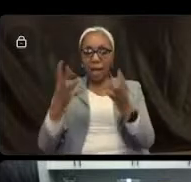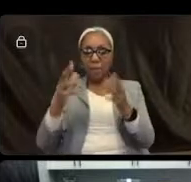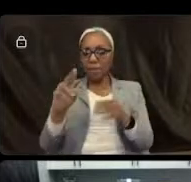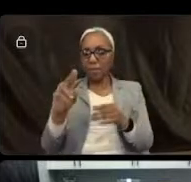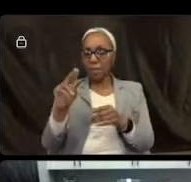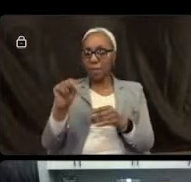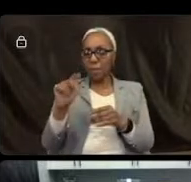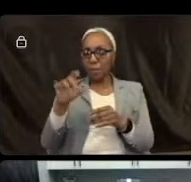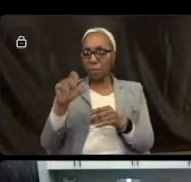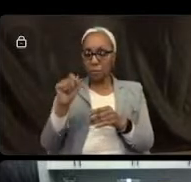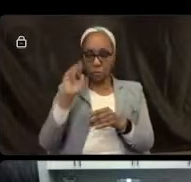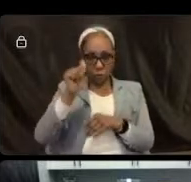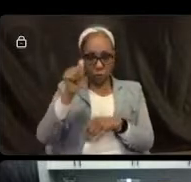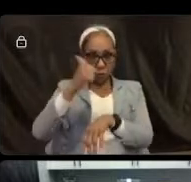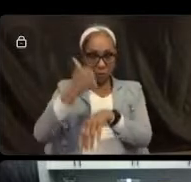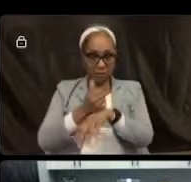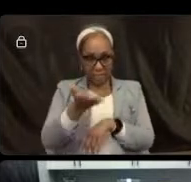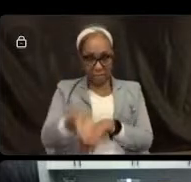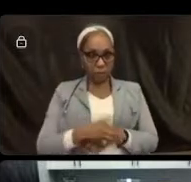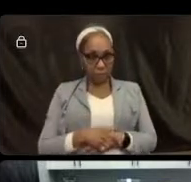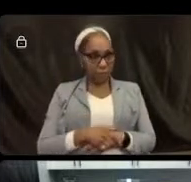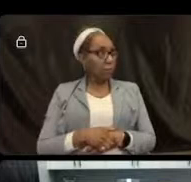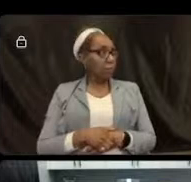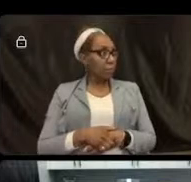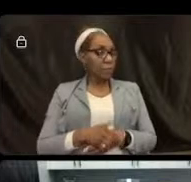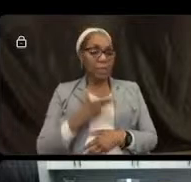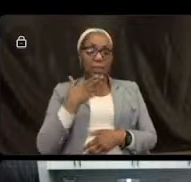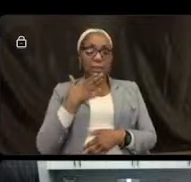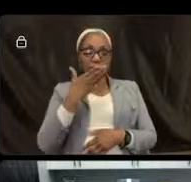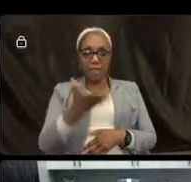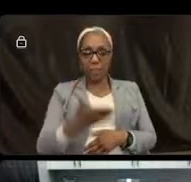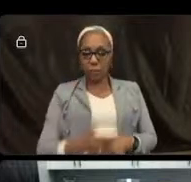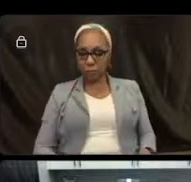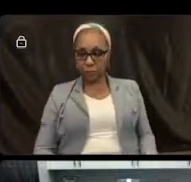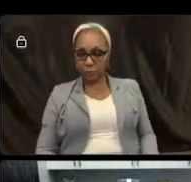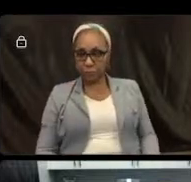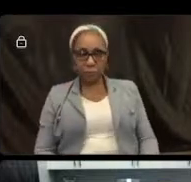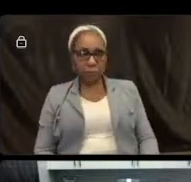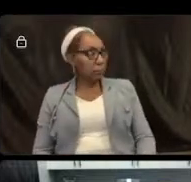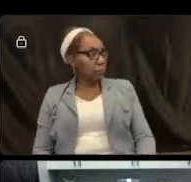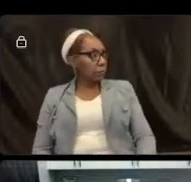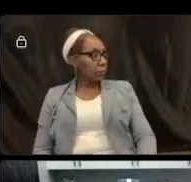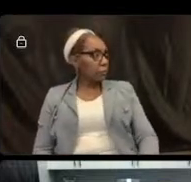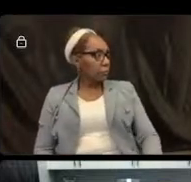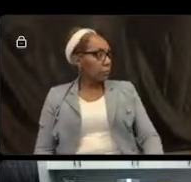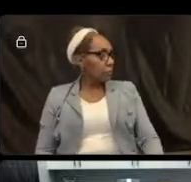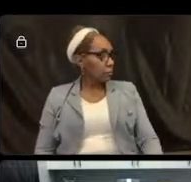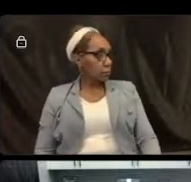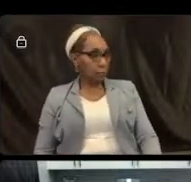units actually are you gonna put there? Thank you. Thank you.